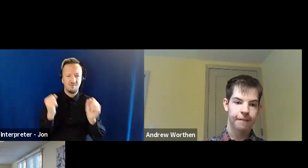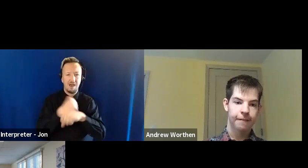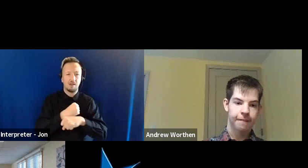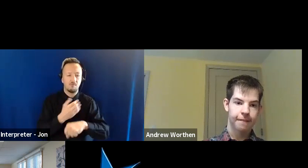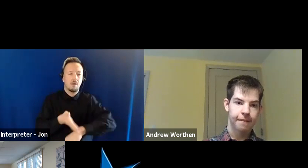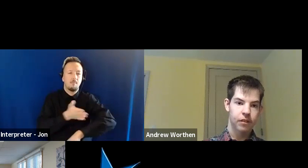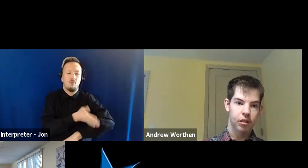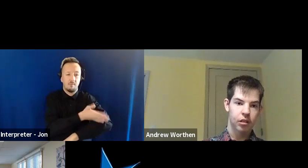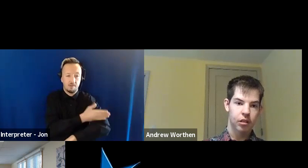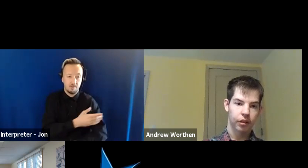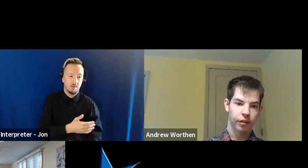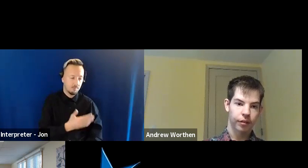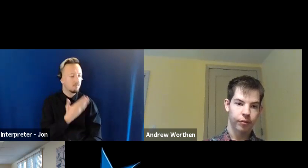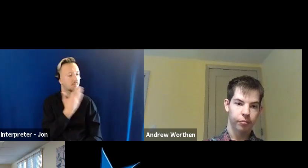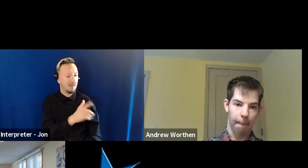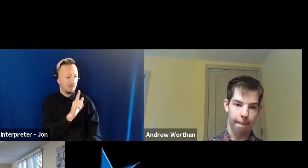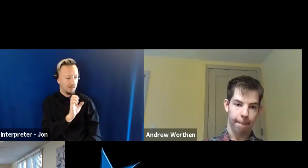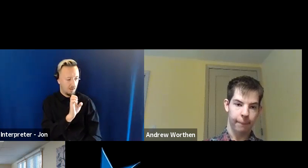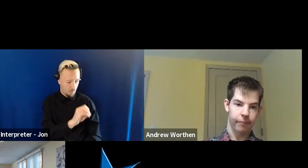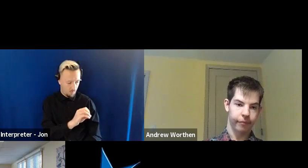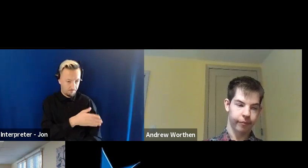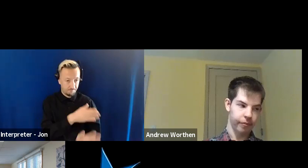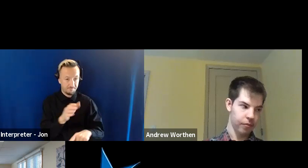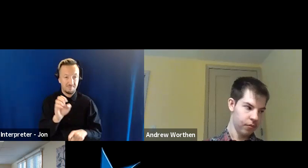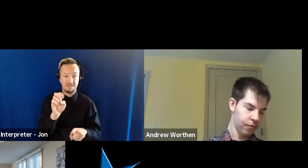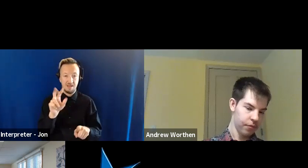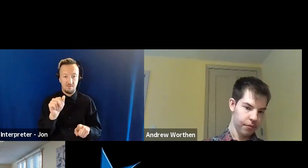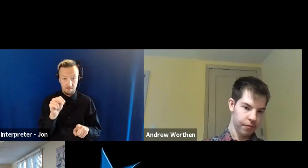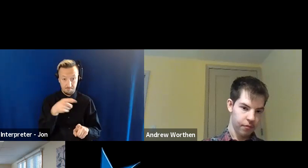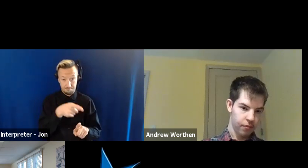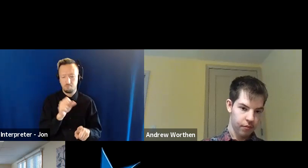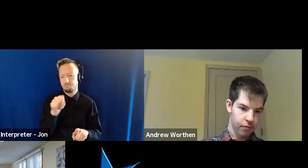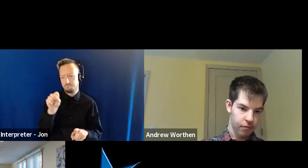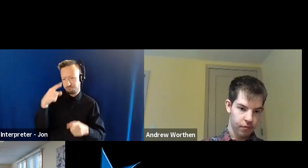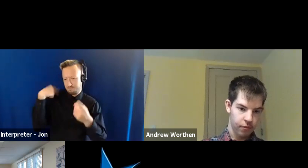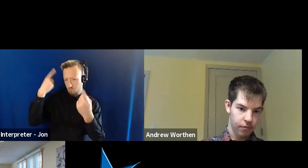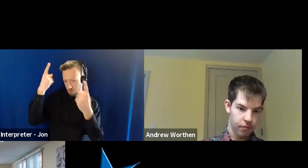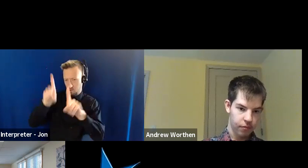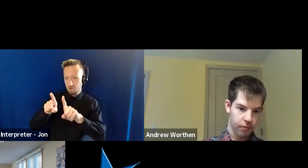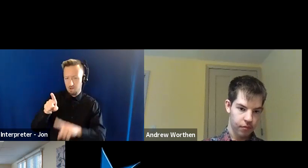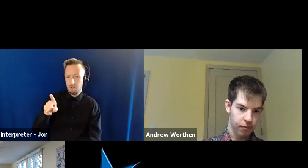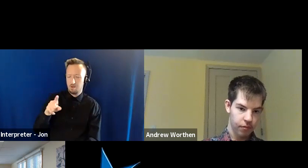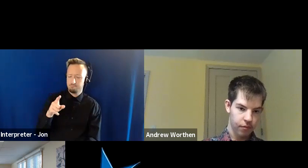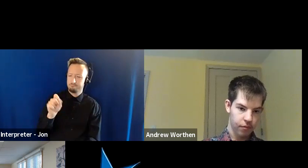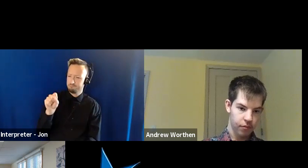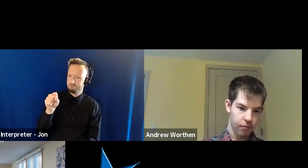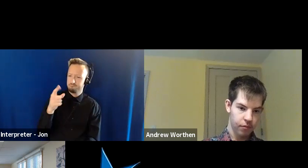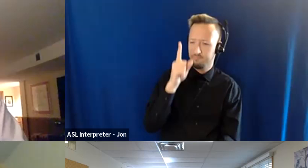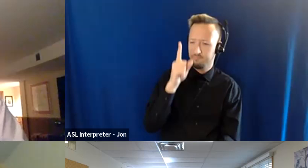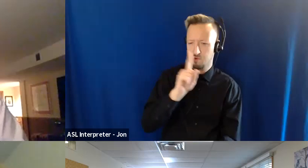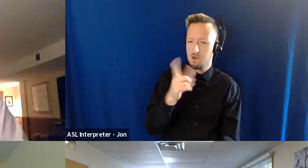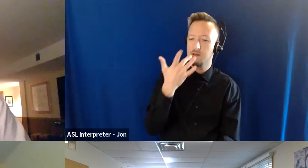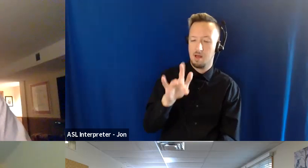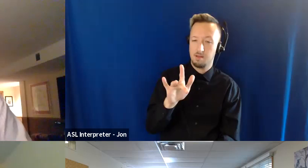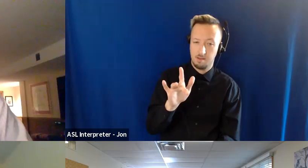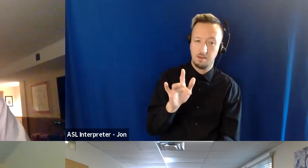Excellent. Thank you, Leo. Evan? Yeah, so I definitely agree that we are definitely lucky in the generation that we grew